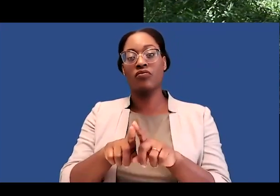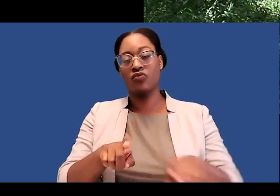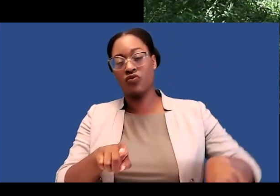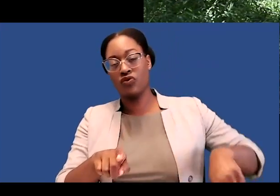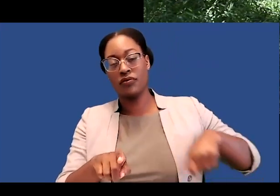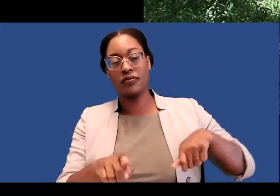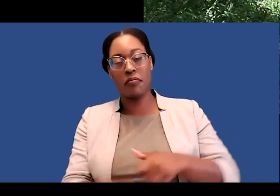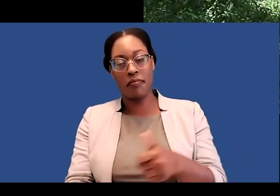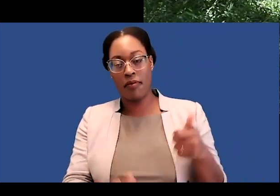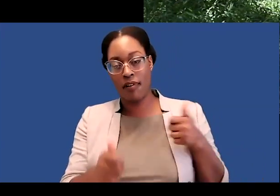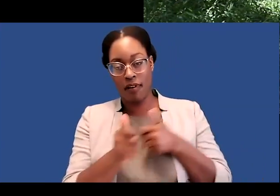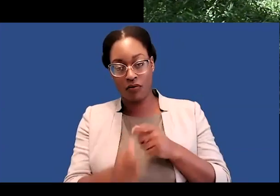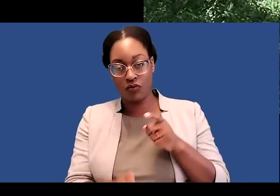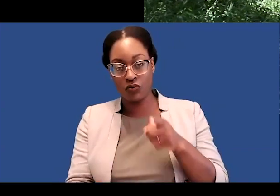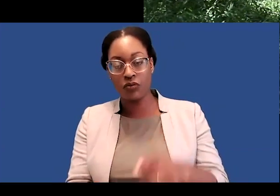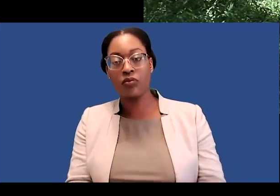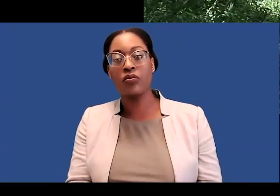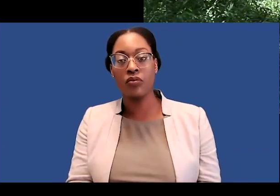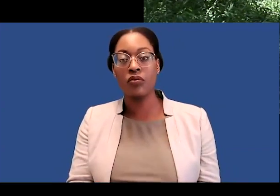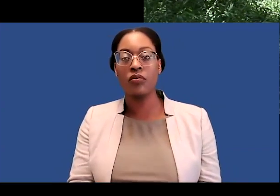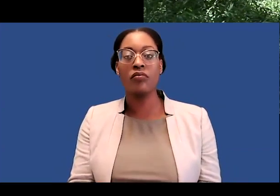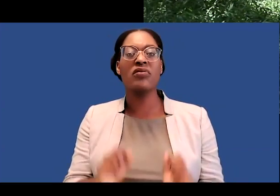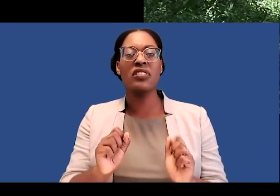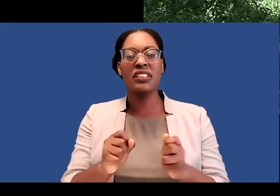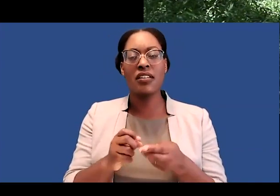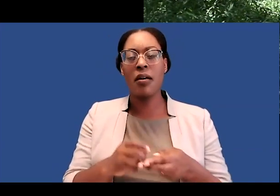And just lift that leg as high as you can.